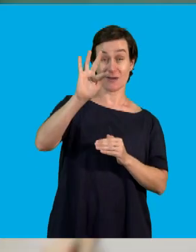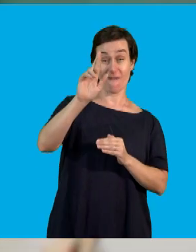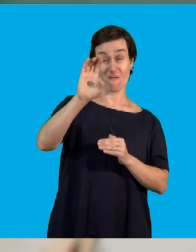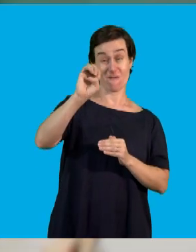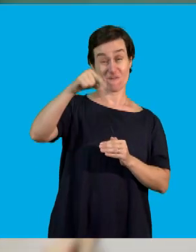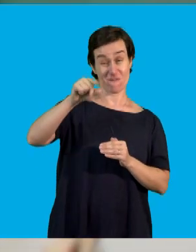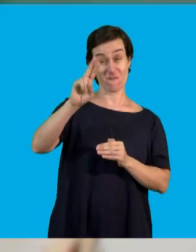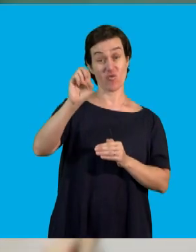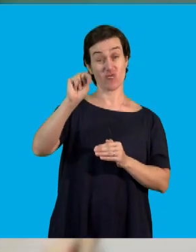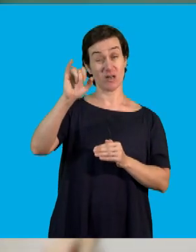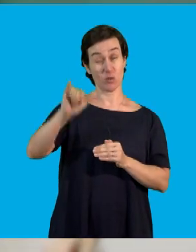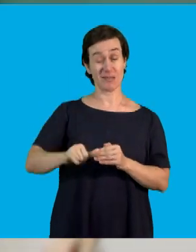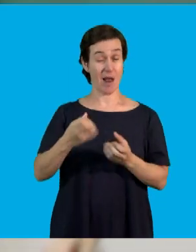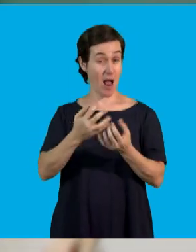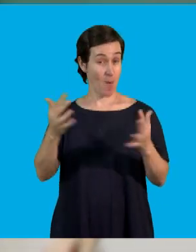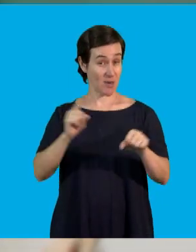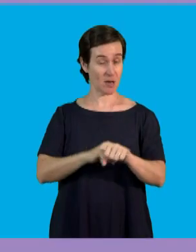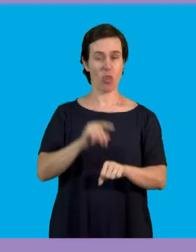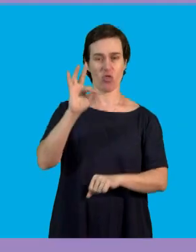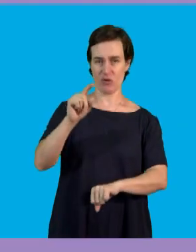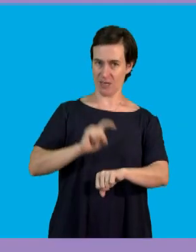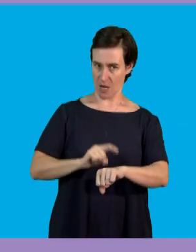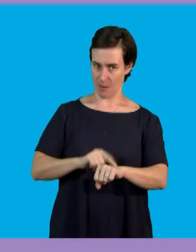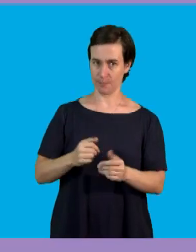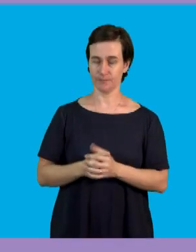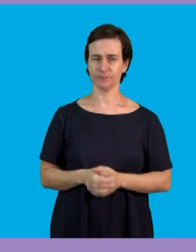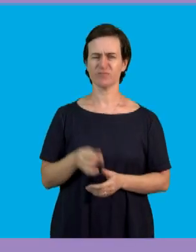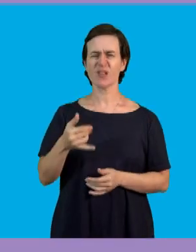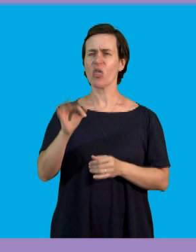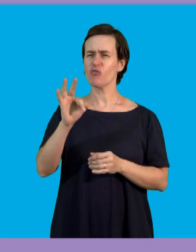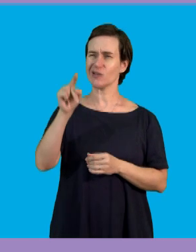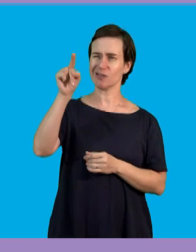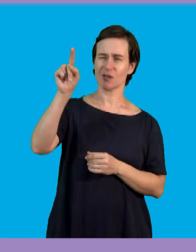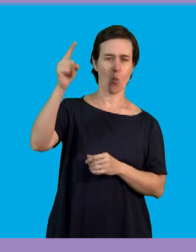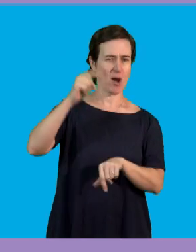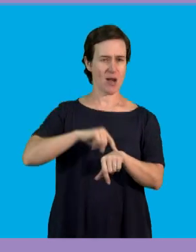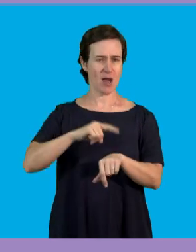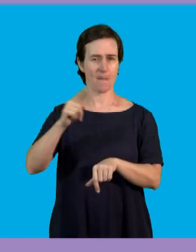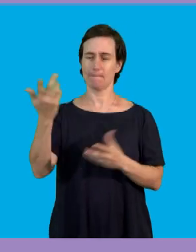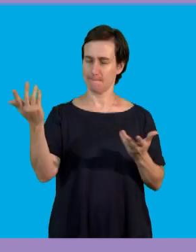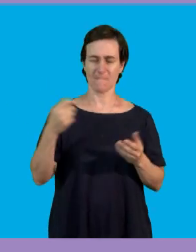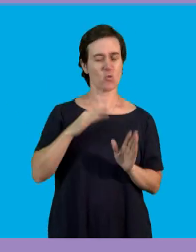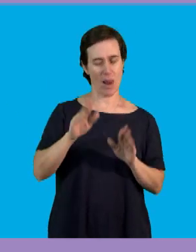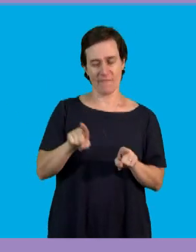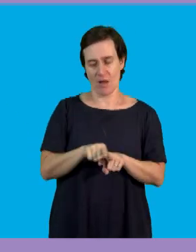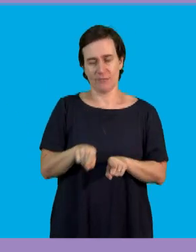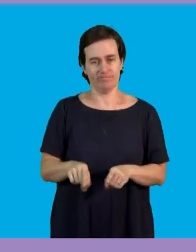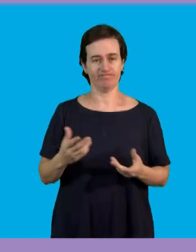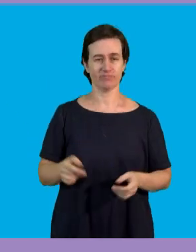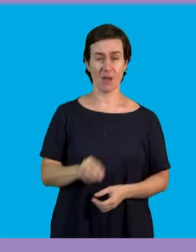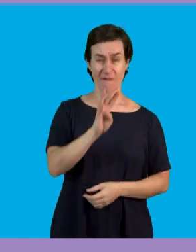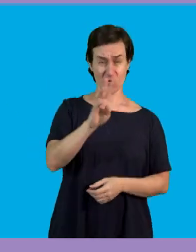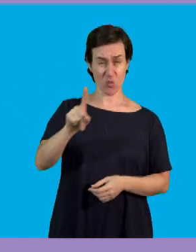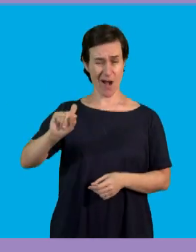2 appearing is 3 times. Then I have the 3. The 3 only appears once, so I'm going to leave it as it is there.